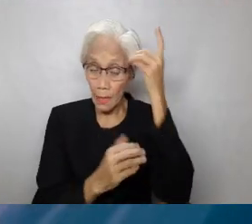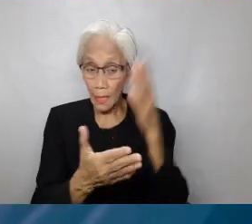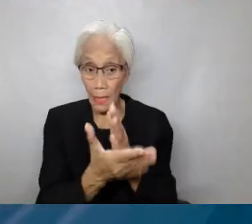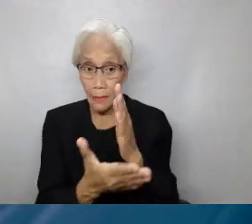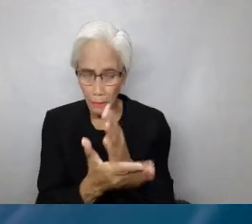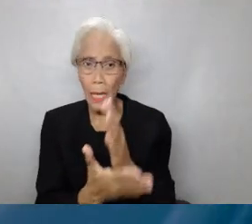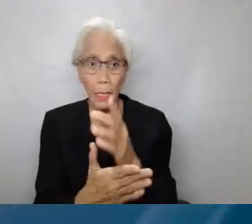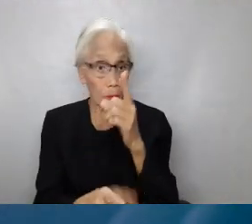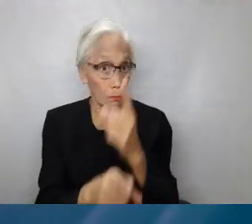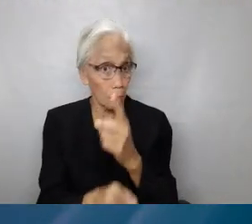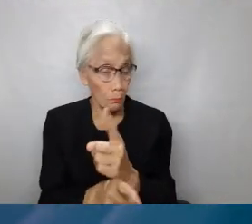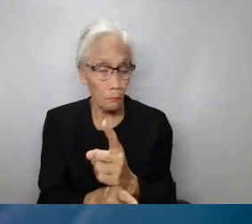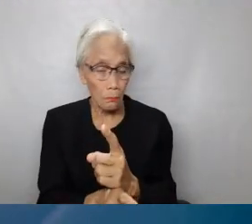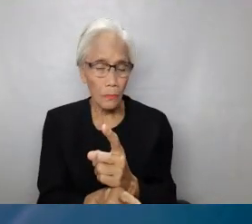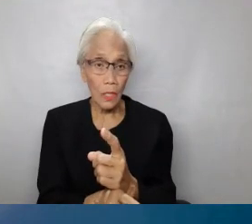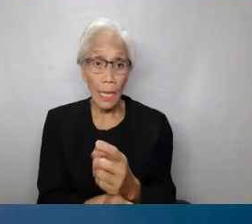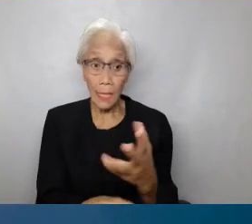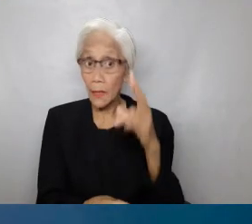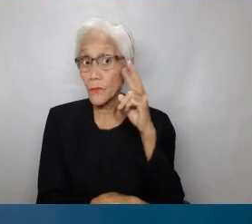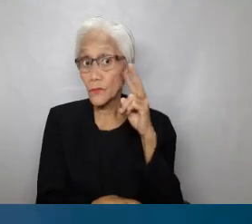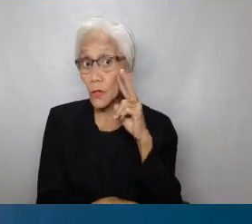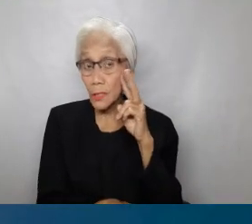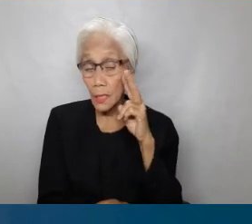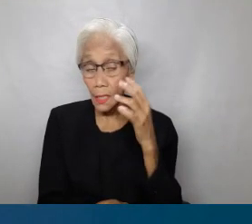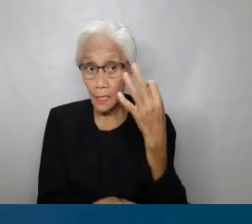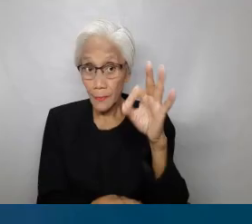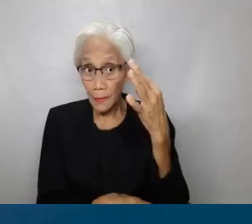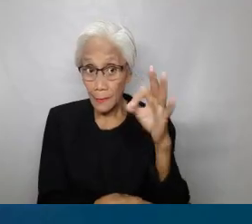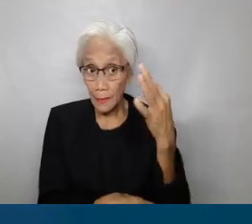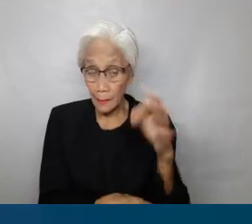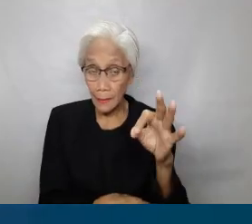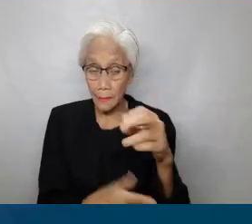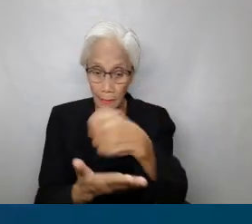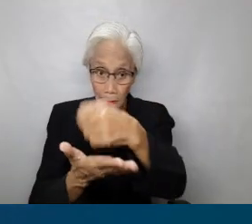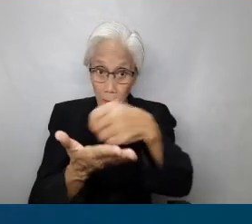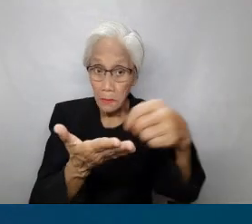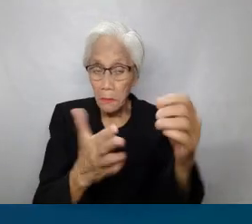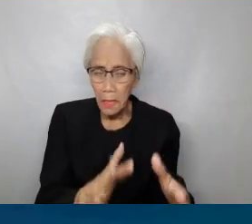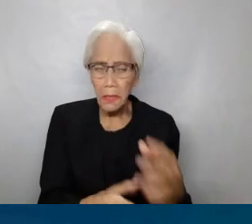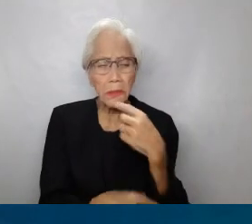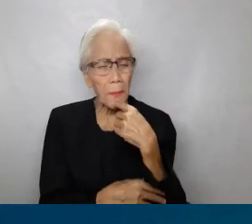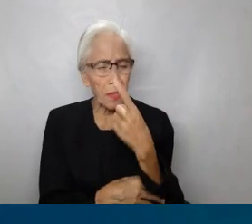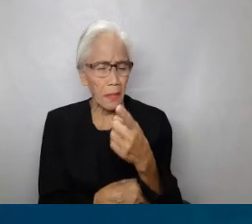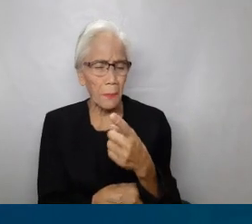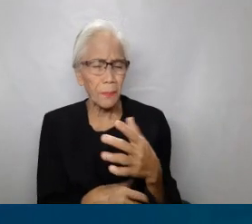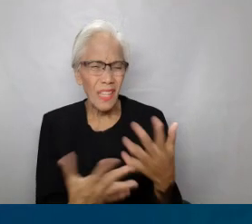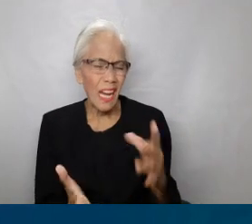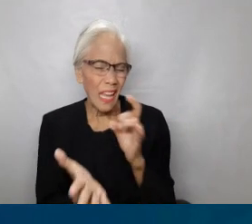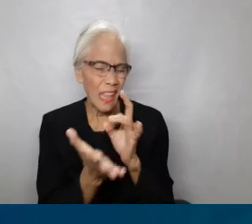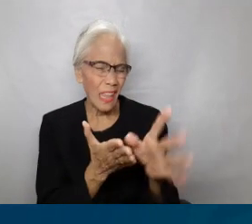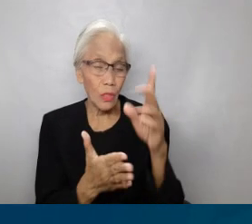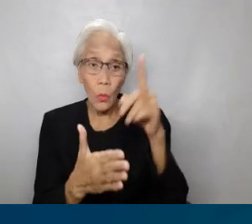right. Totoo po yan. Si Voltaire, isa pong French Enlightenment writer, sabi niya once,